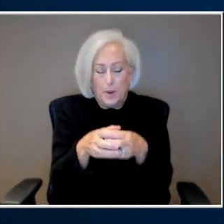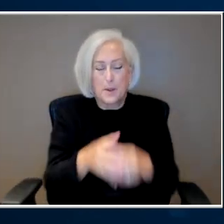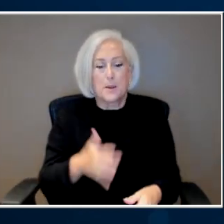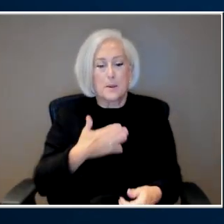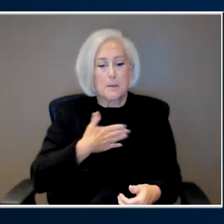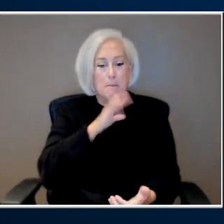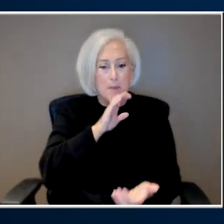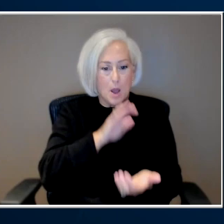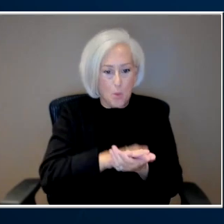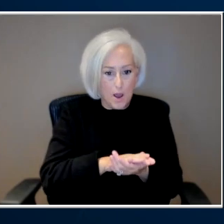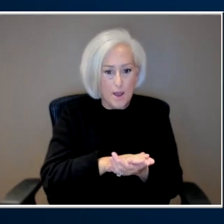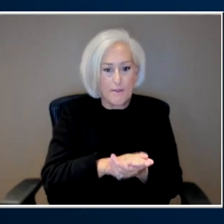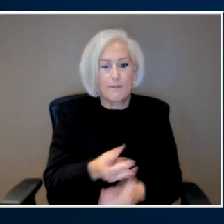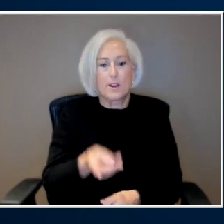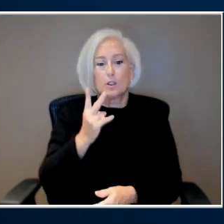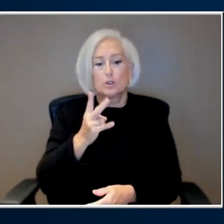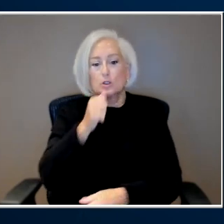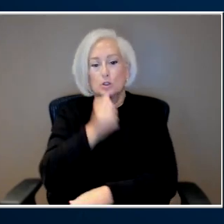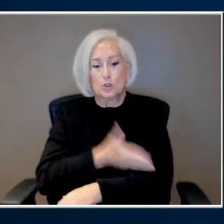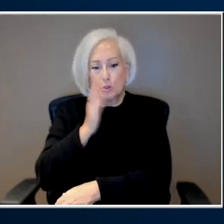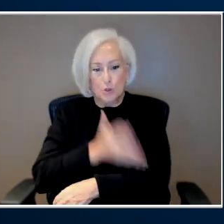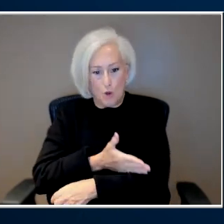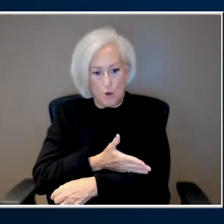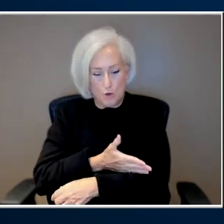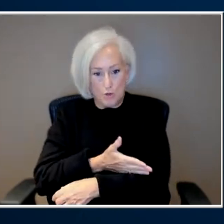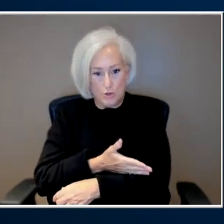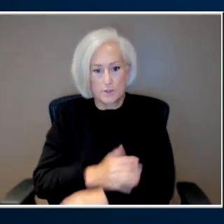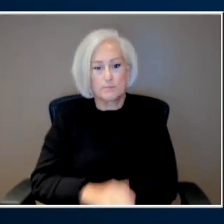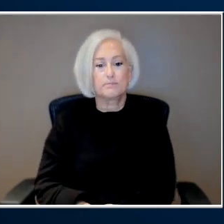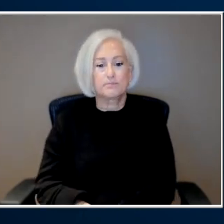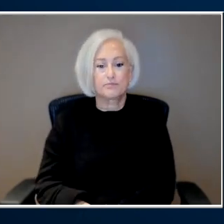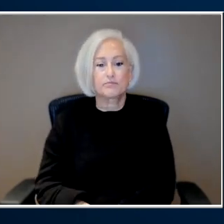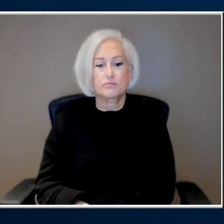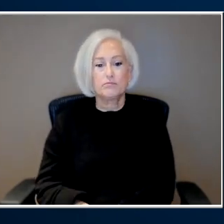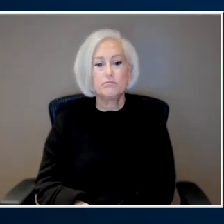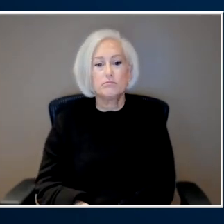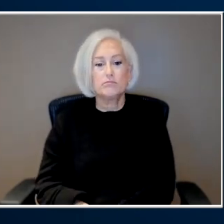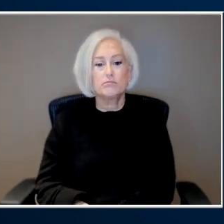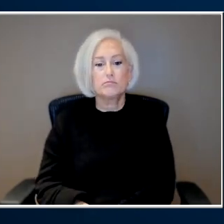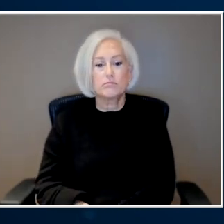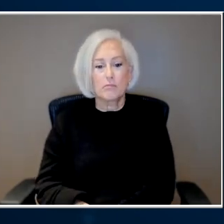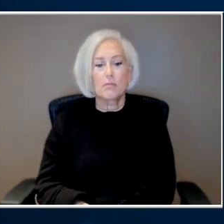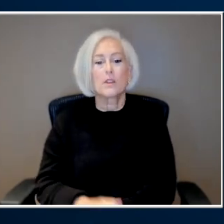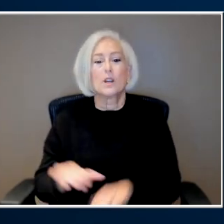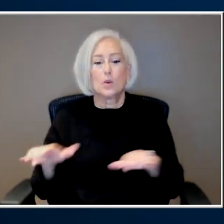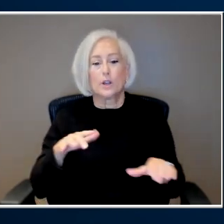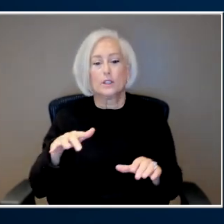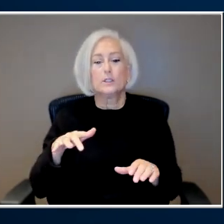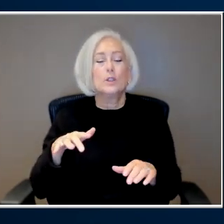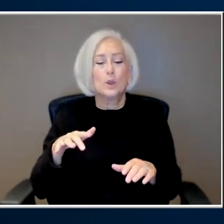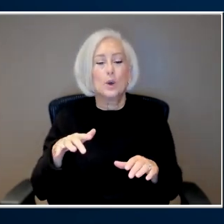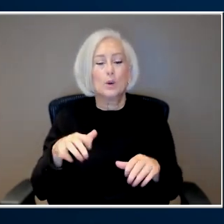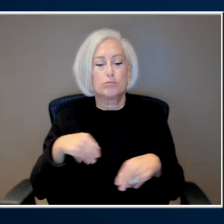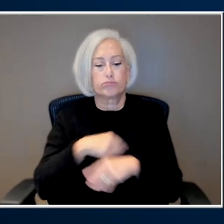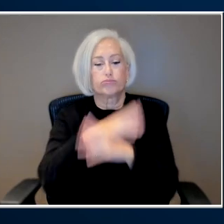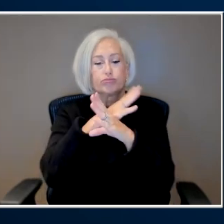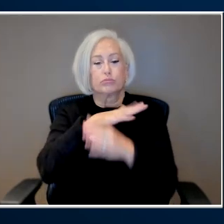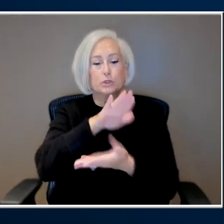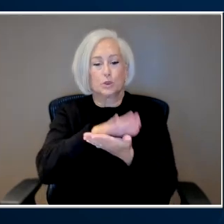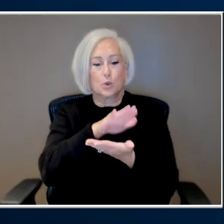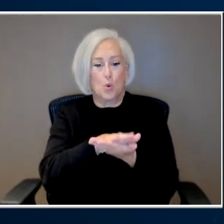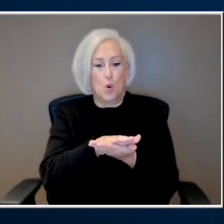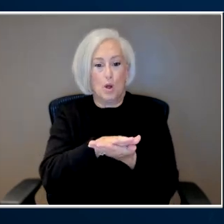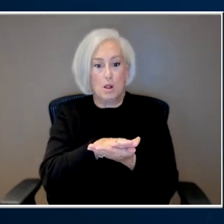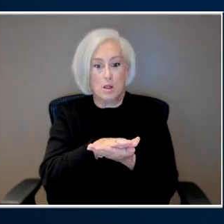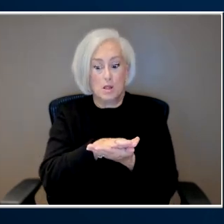our two daughters. And we are doing the virtual school, and outside of that, anyone that comes